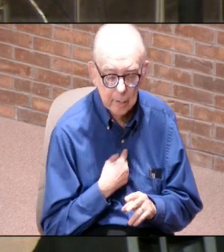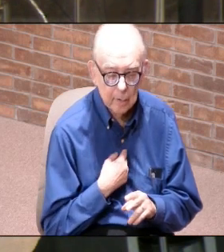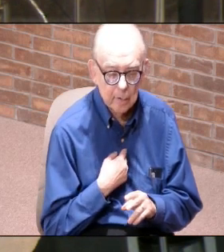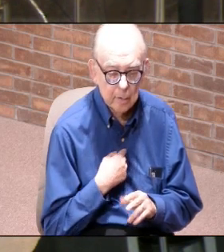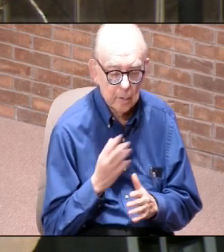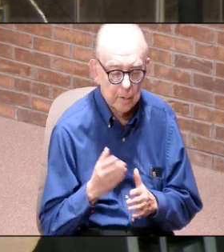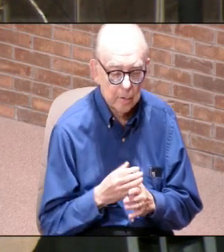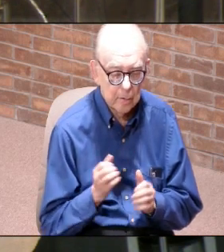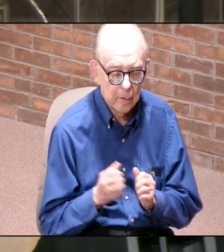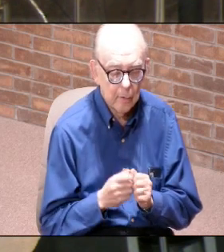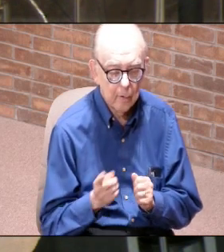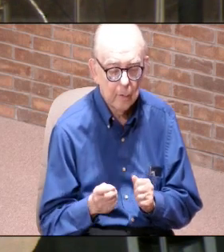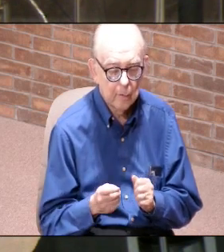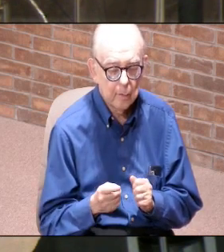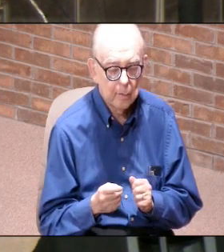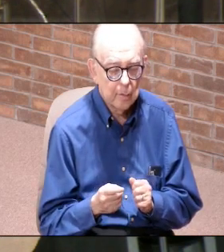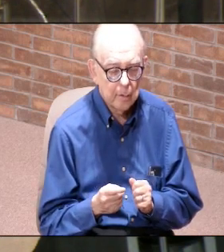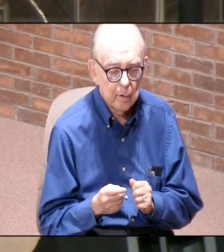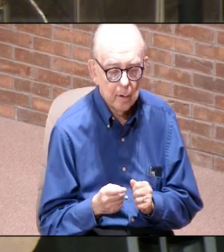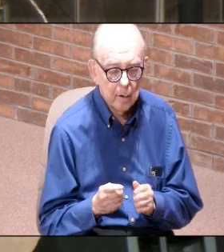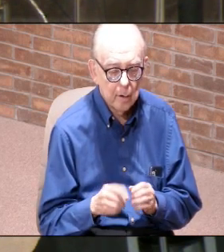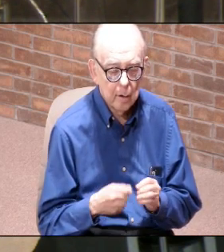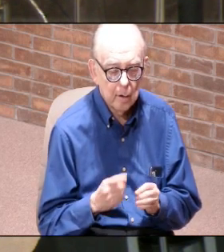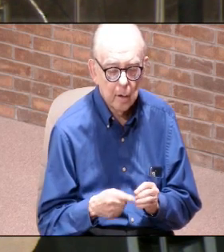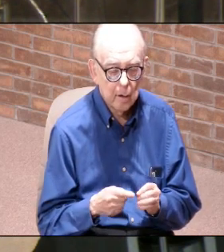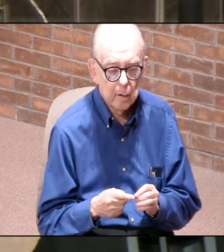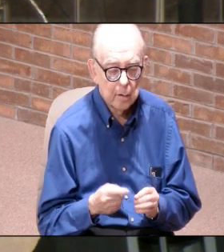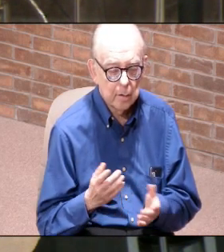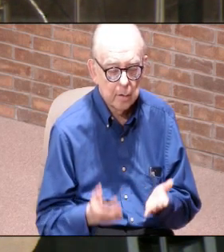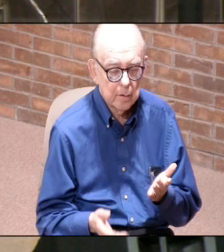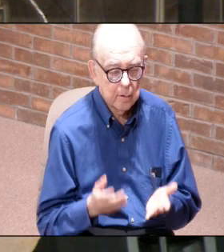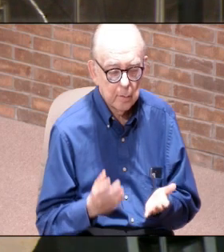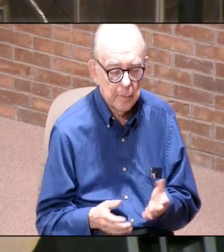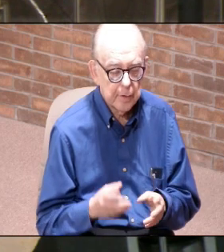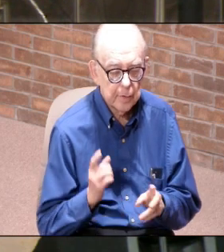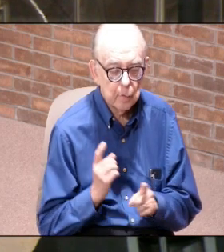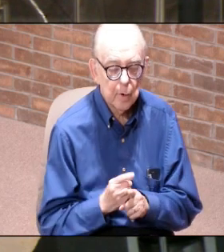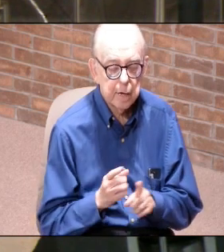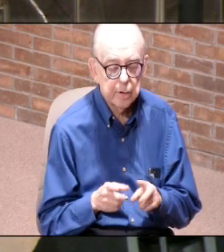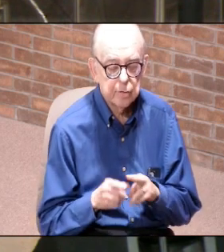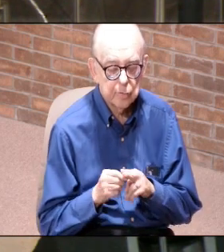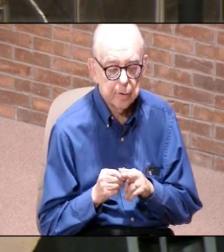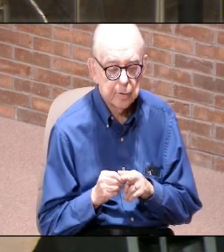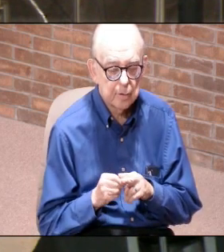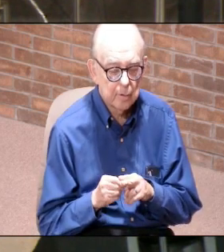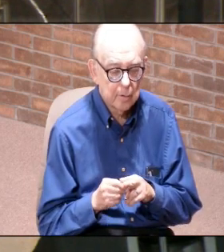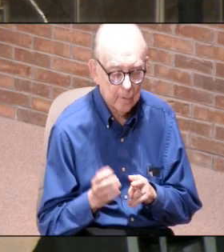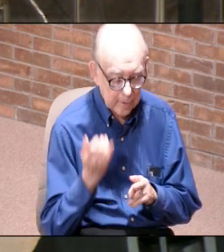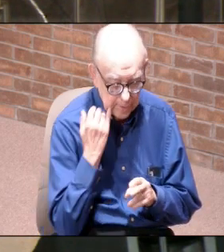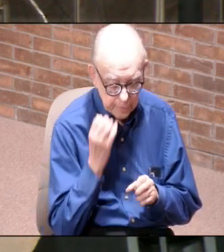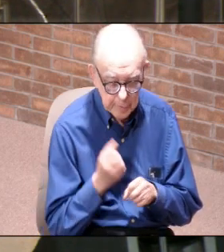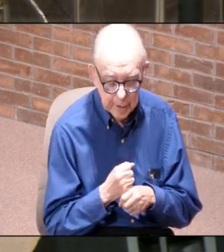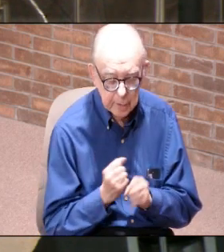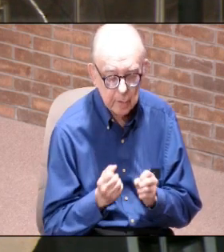And we'll share with you in a little more about you might want to make the right choice. Because if you